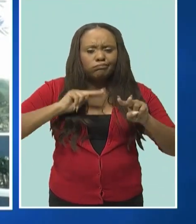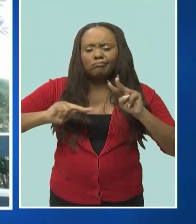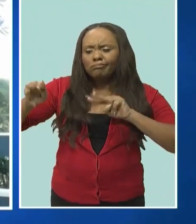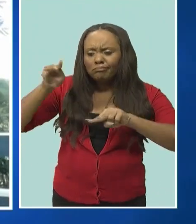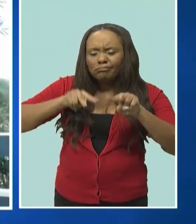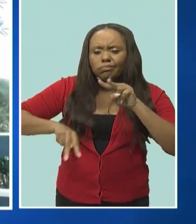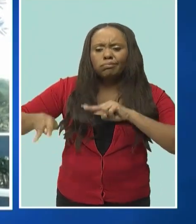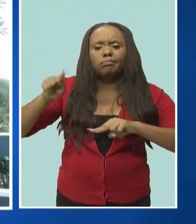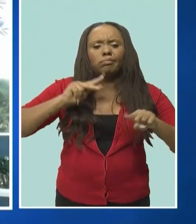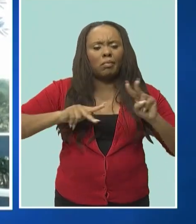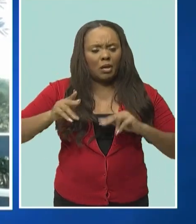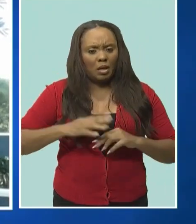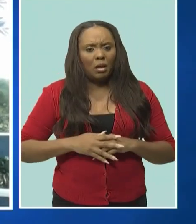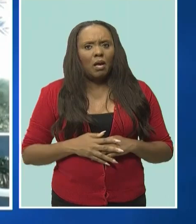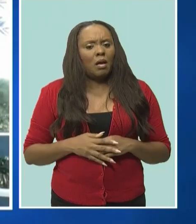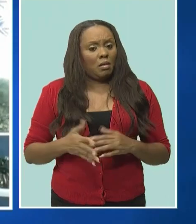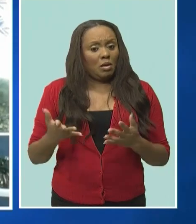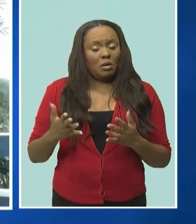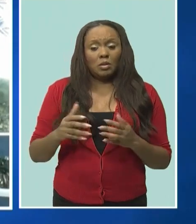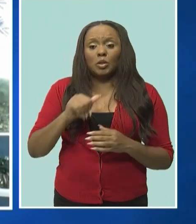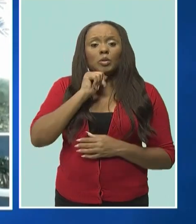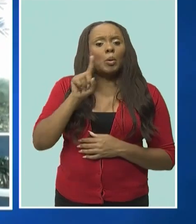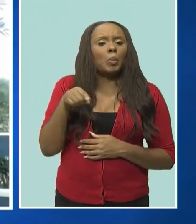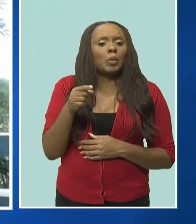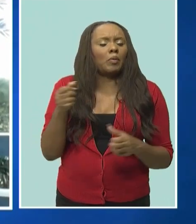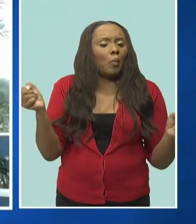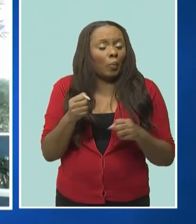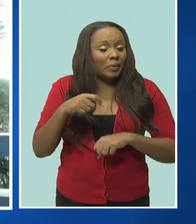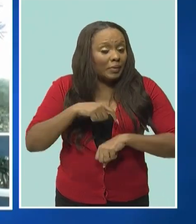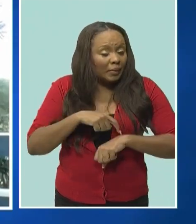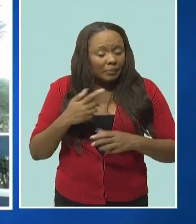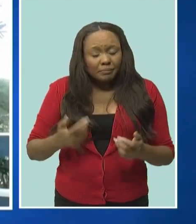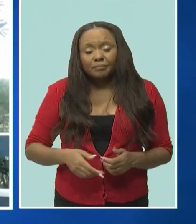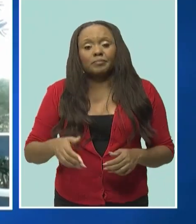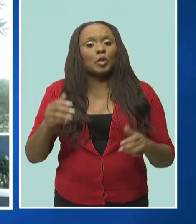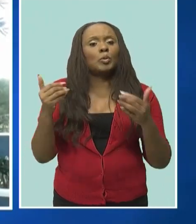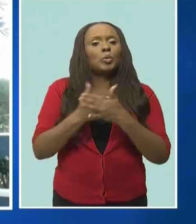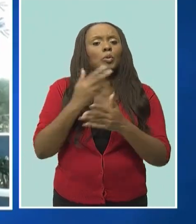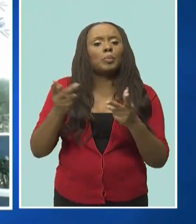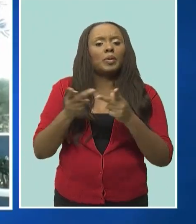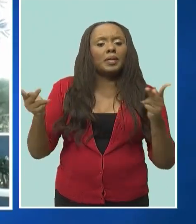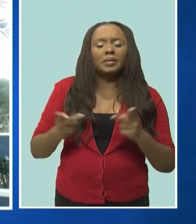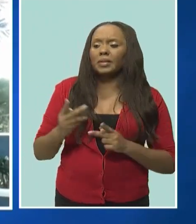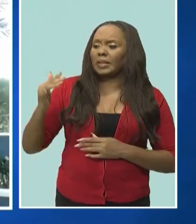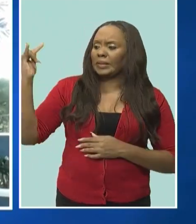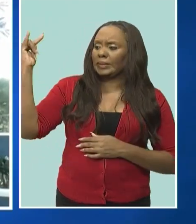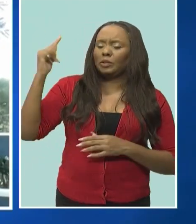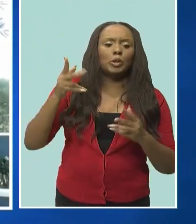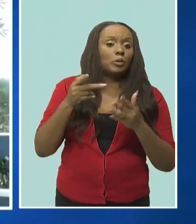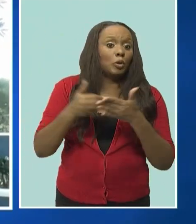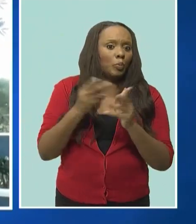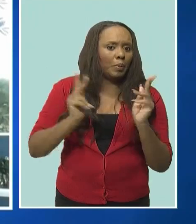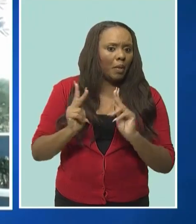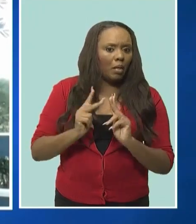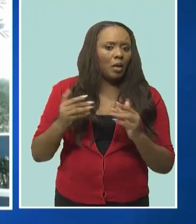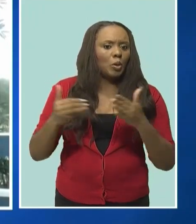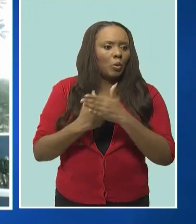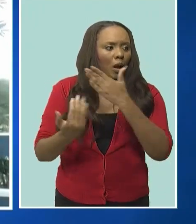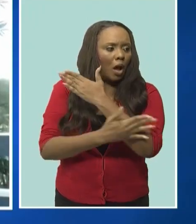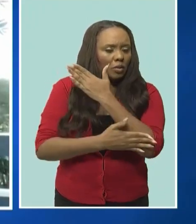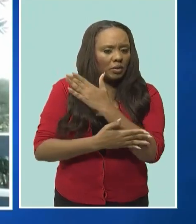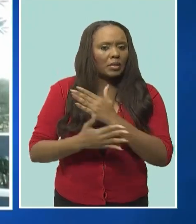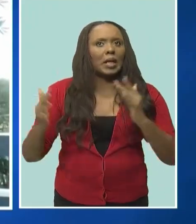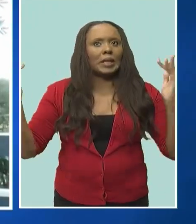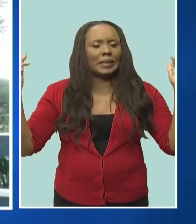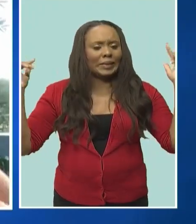winter destination, but also new source markets to look at it from a whole different light. And that consumer